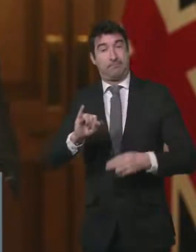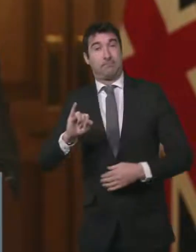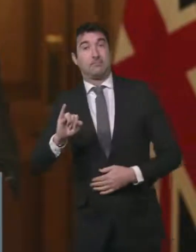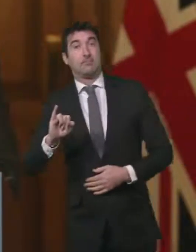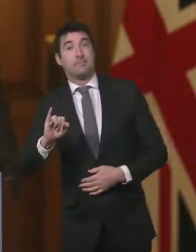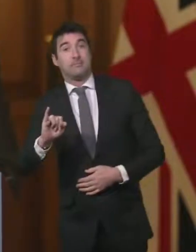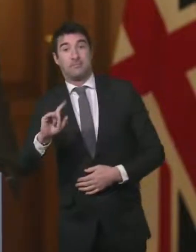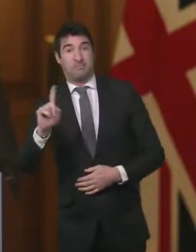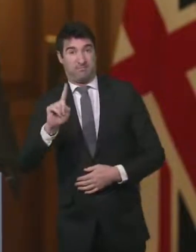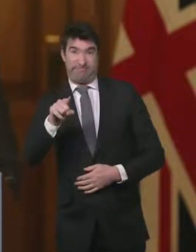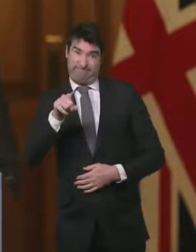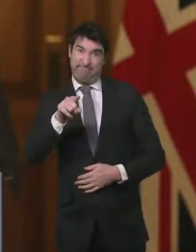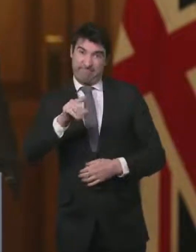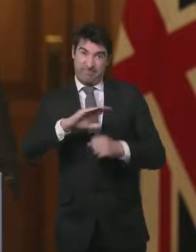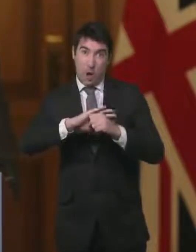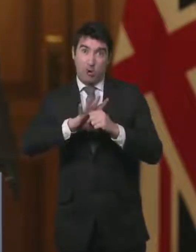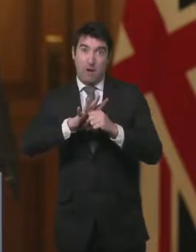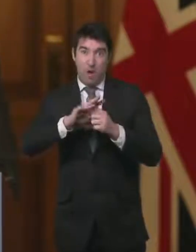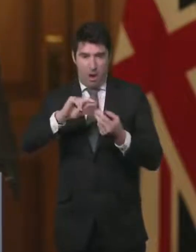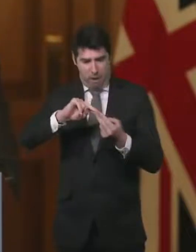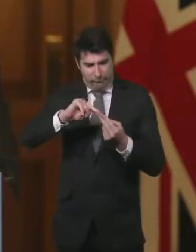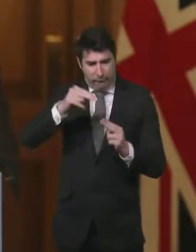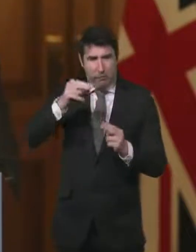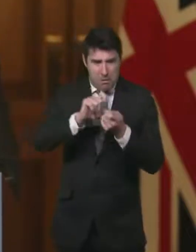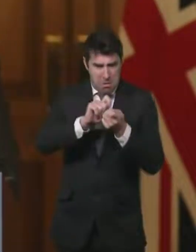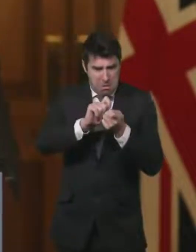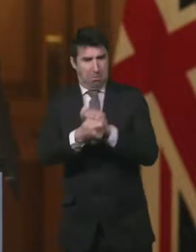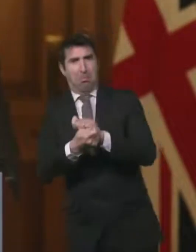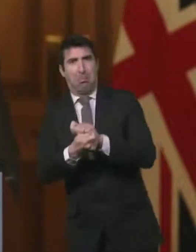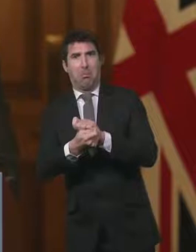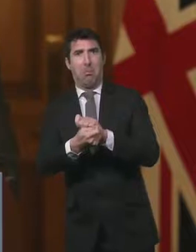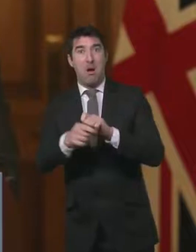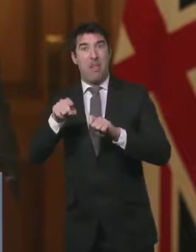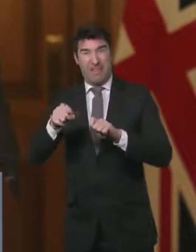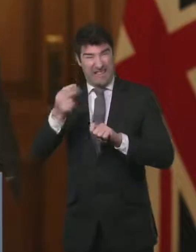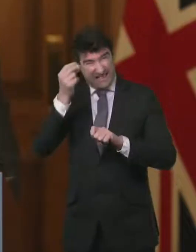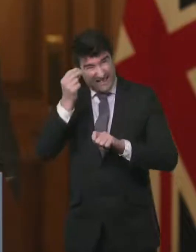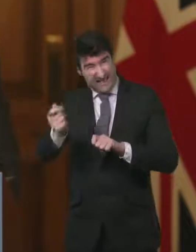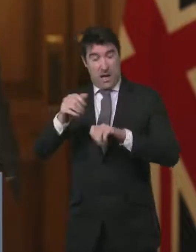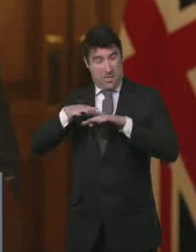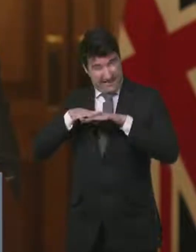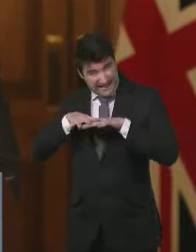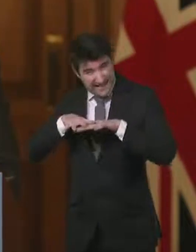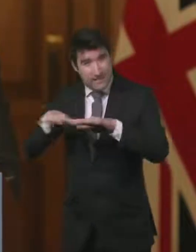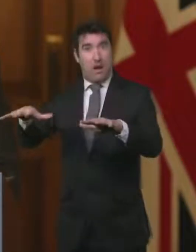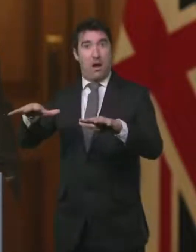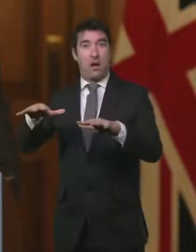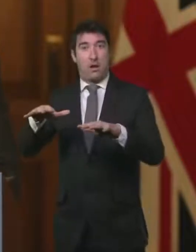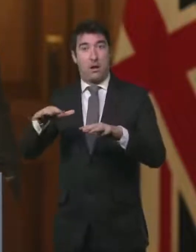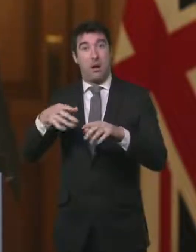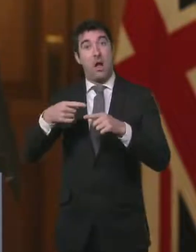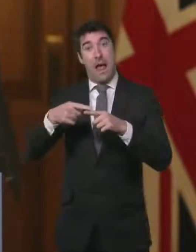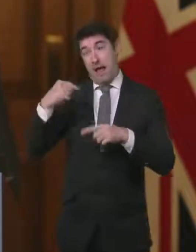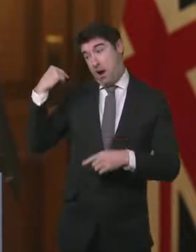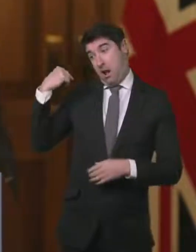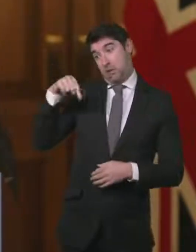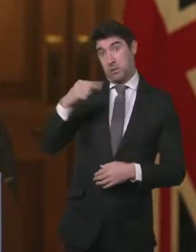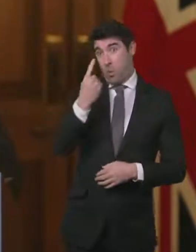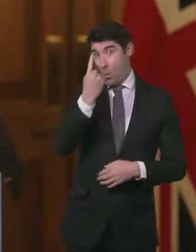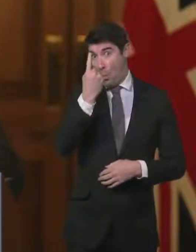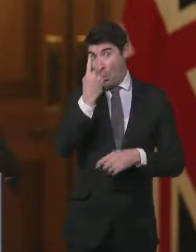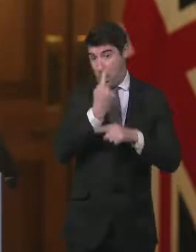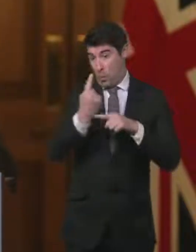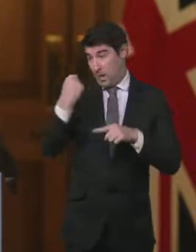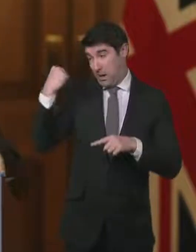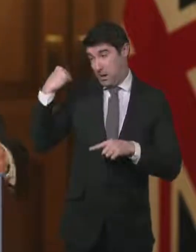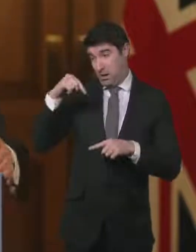country, and we've seen a 40% increase in cases in England in the last week alone. Almost 15% more patients in